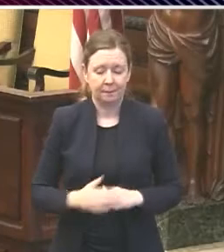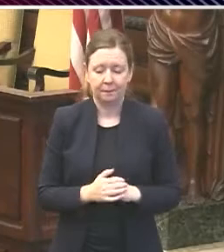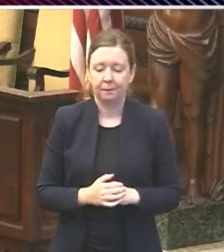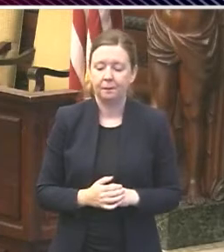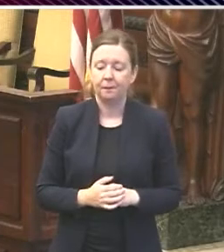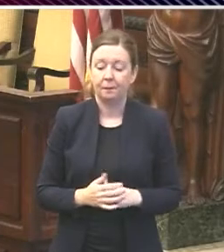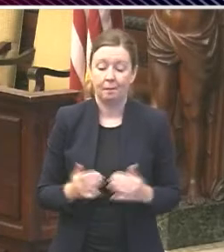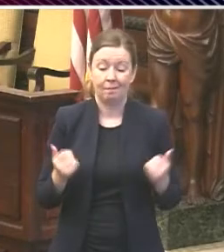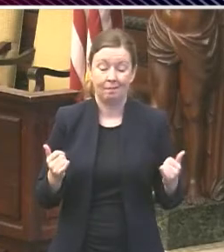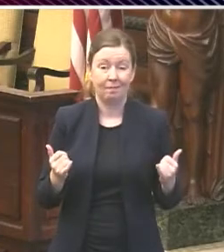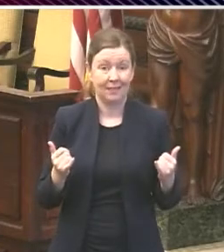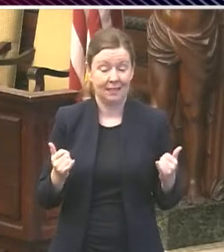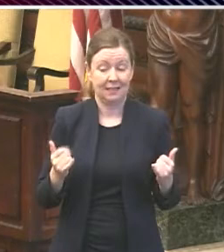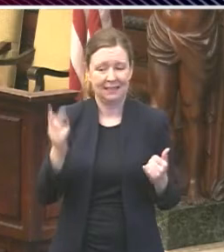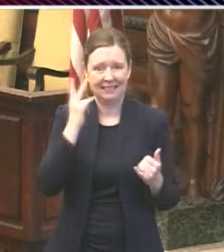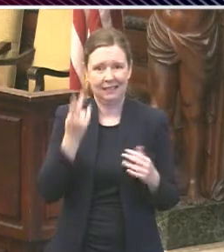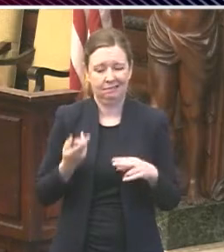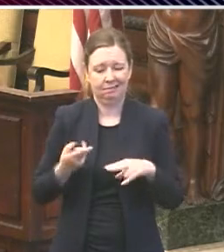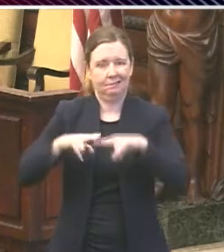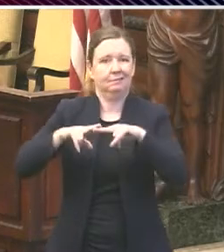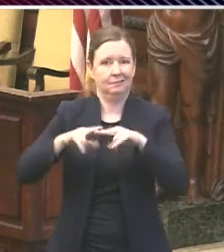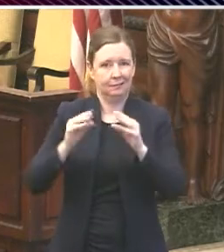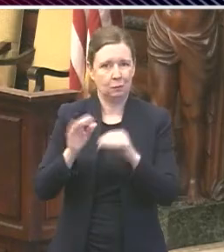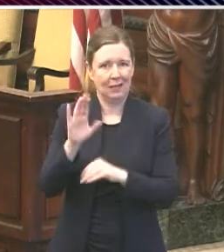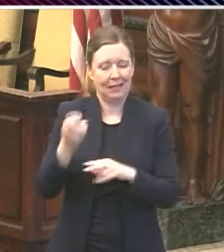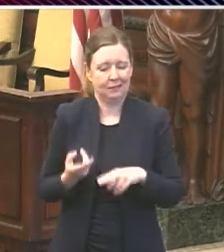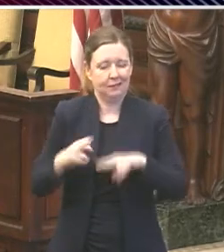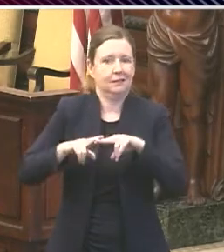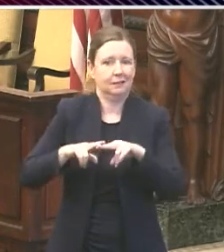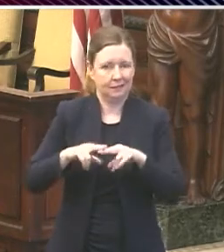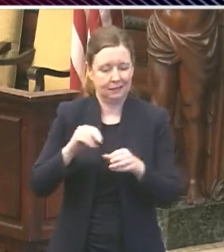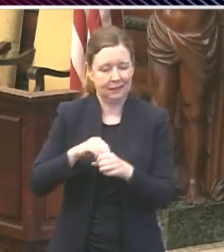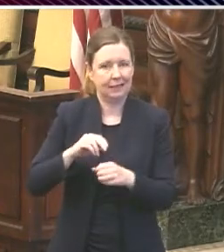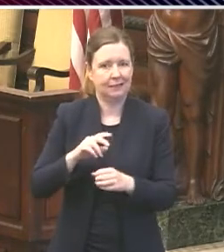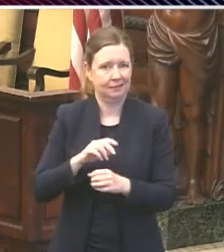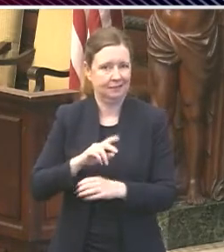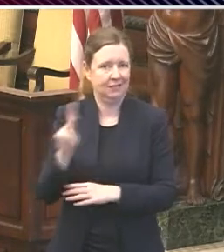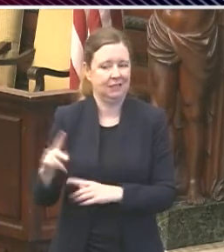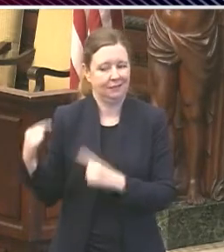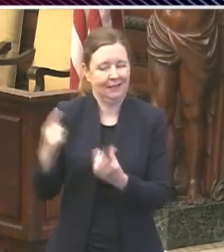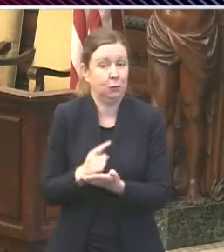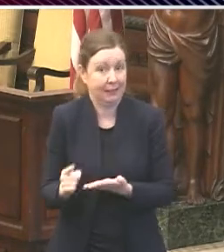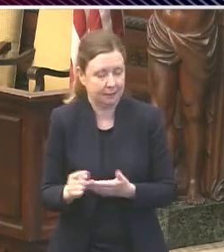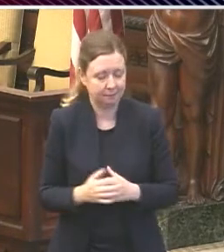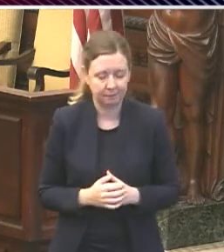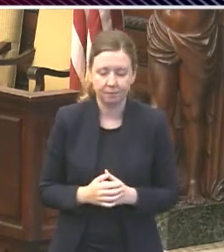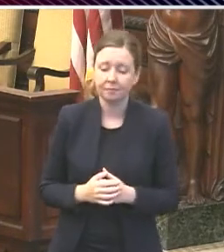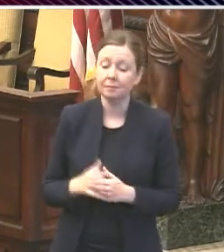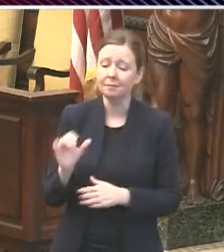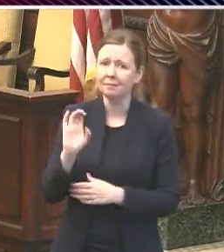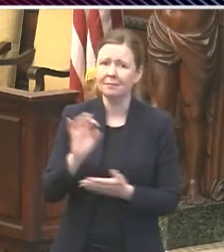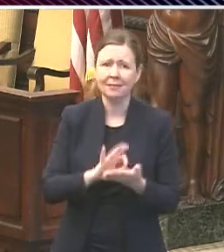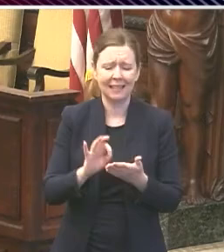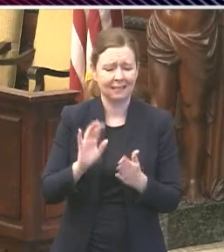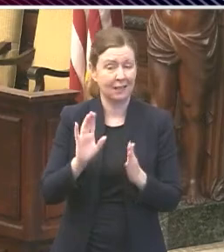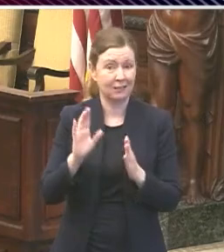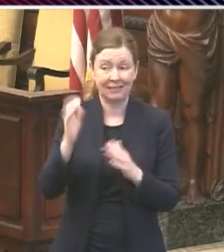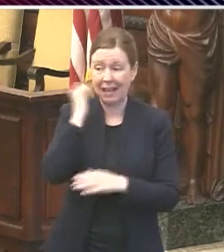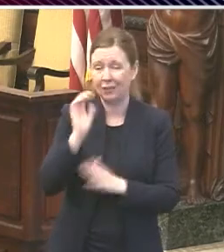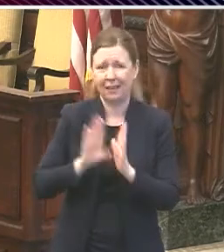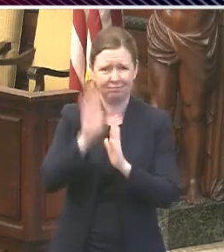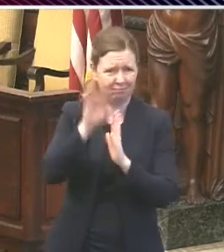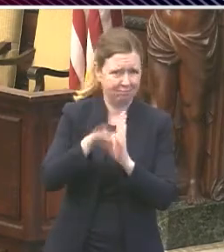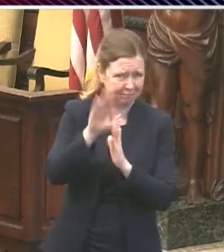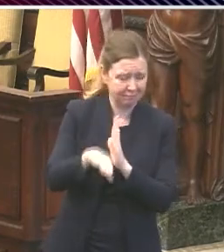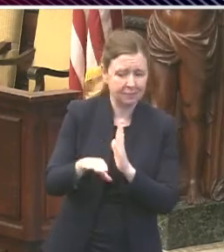We are seeing somewhat higher case counts from coronavirus in Philadelphia so far this week. Now, our case counts fluctuate day to day, and so we need to see a few